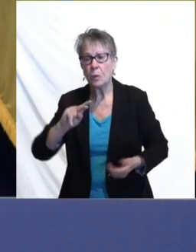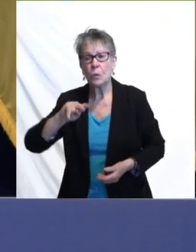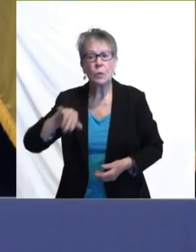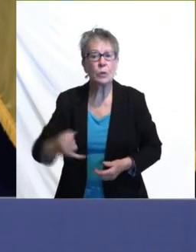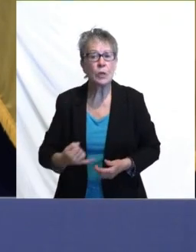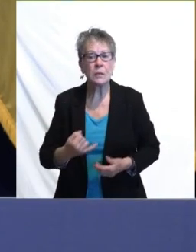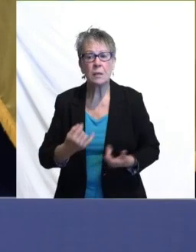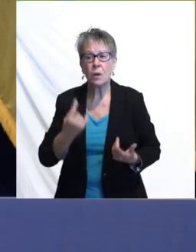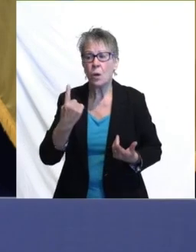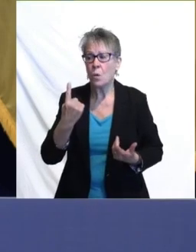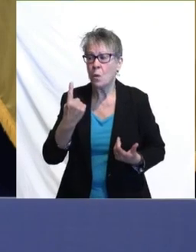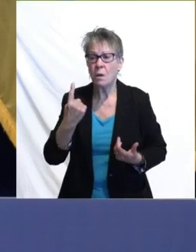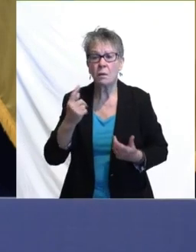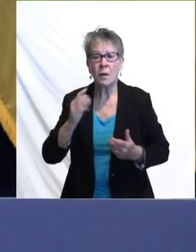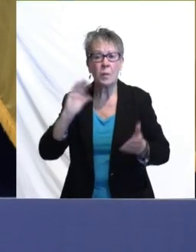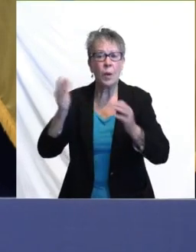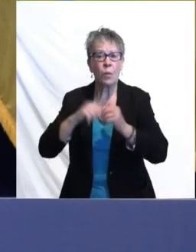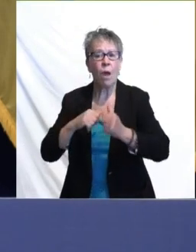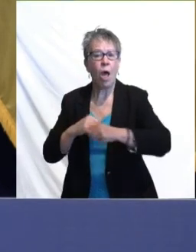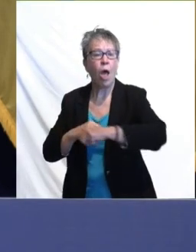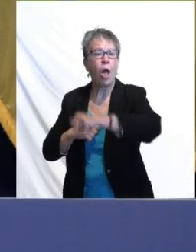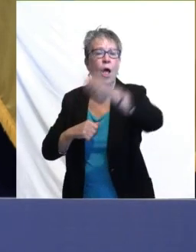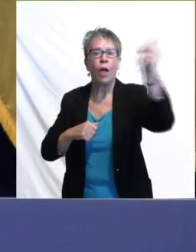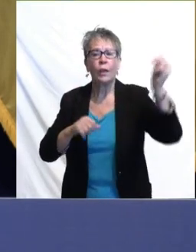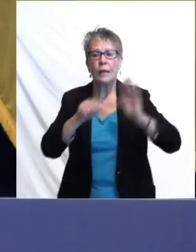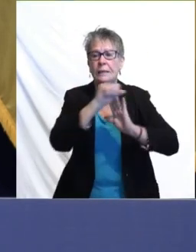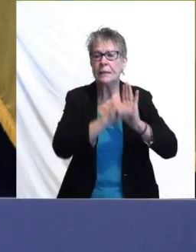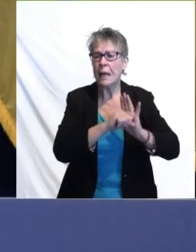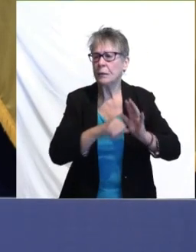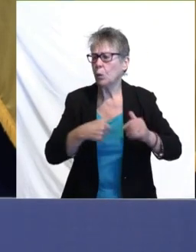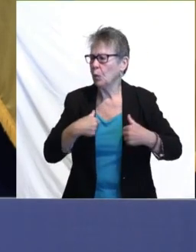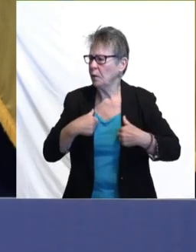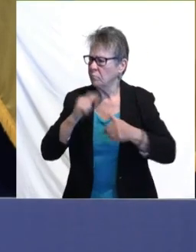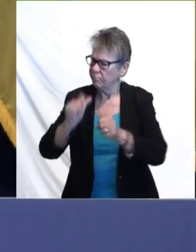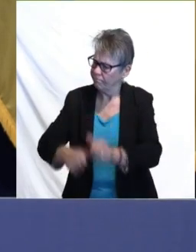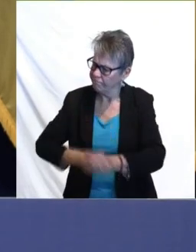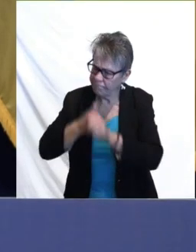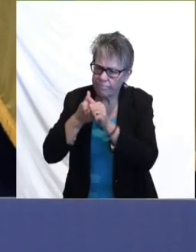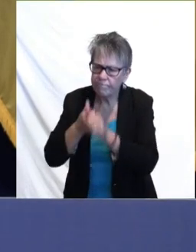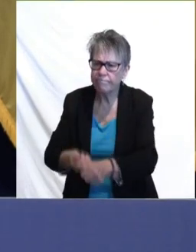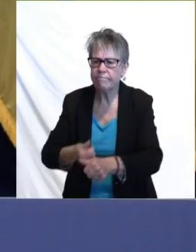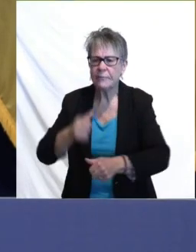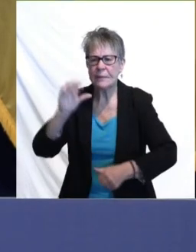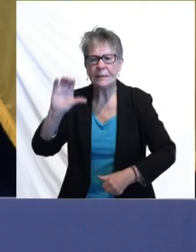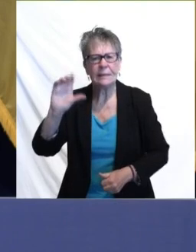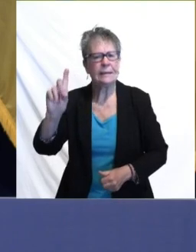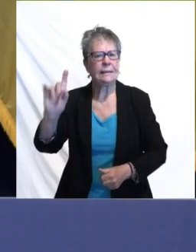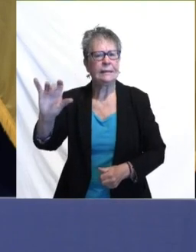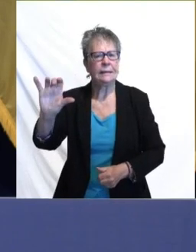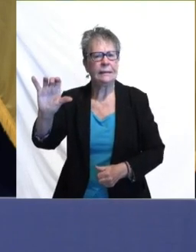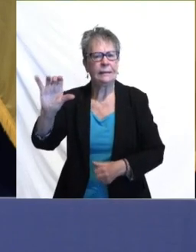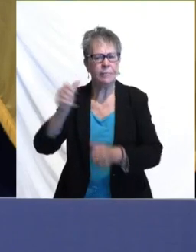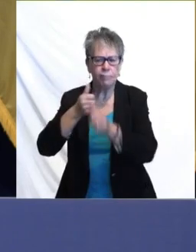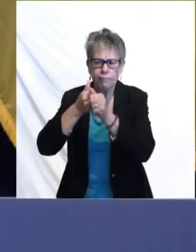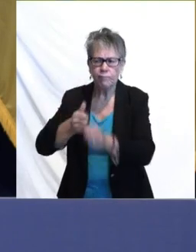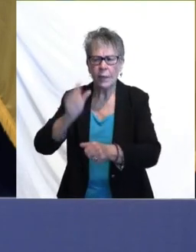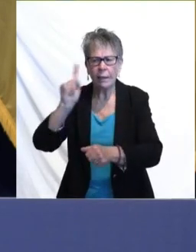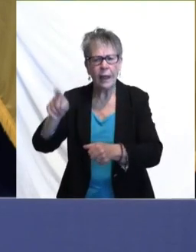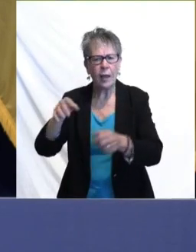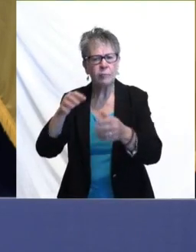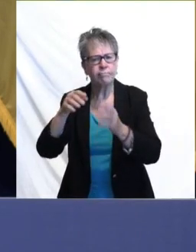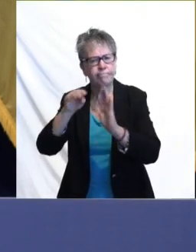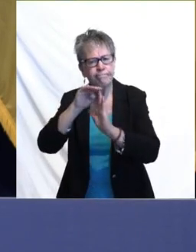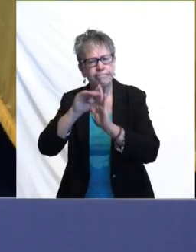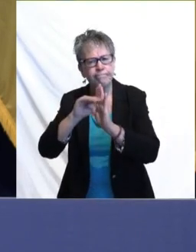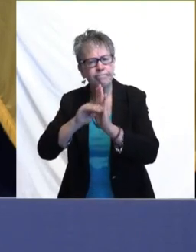that have been as adherent as we've been, Judy. But there's not much, I'll speak for myself, that's preventing us from just saying, you know what, if you're